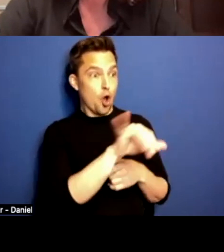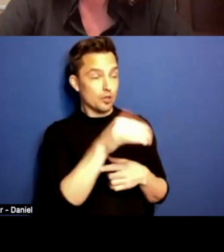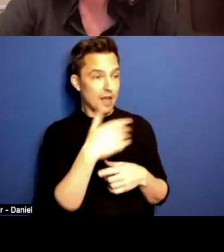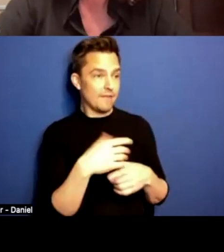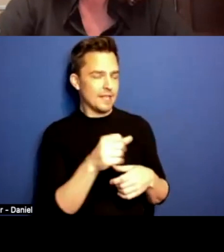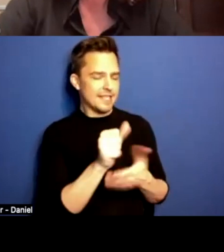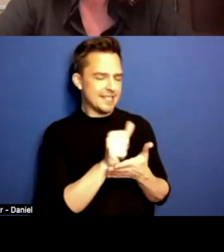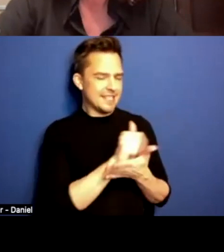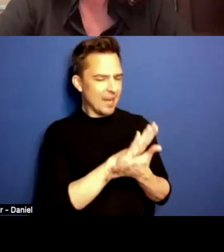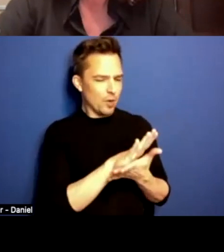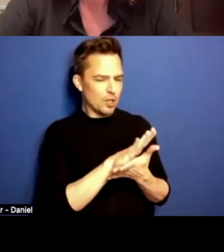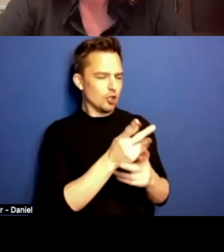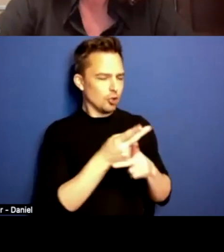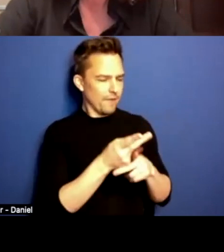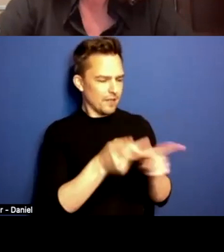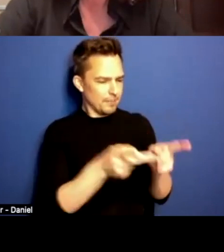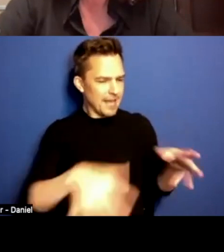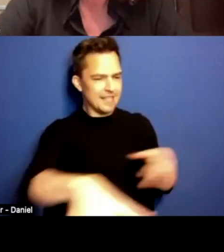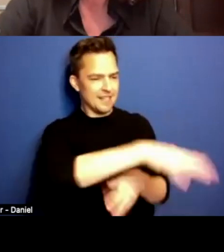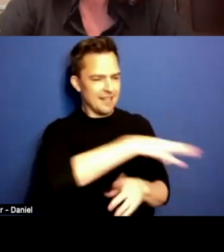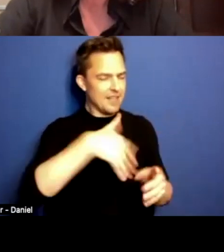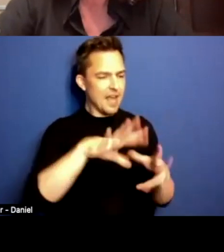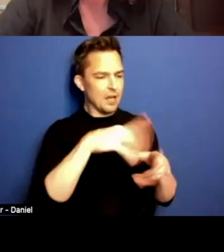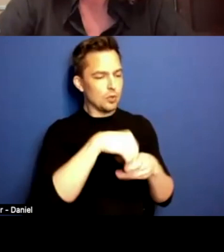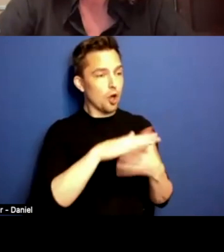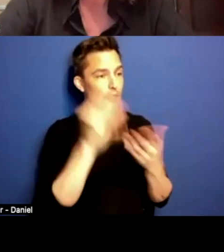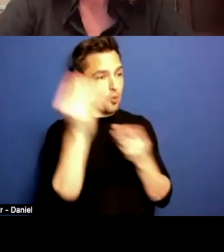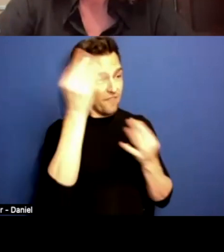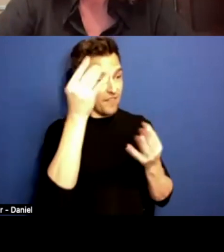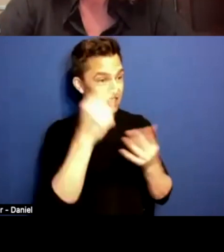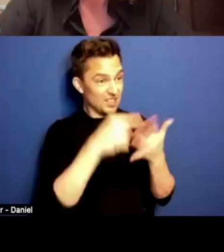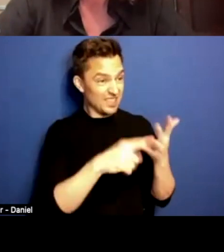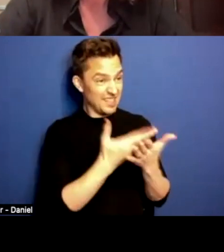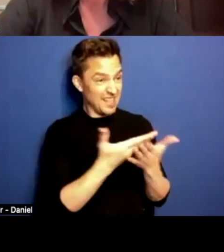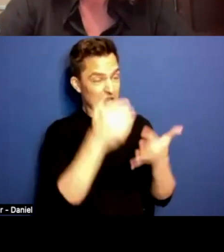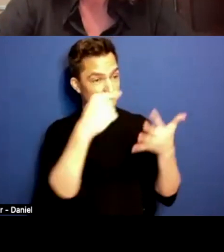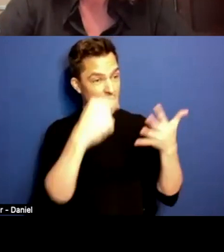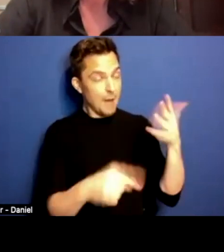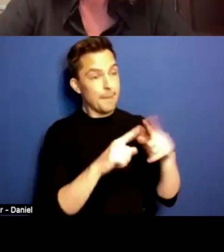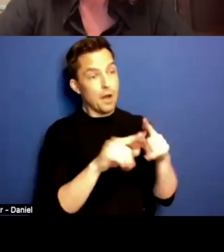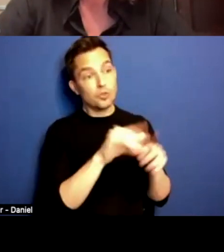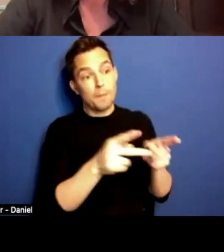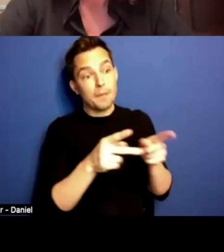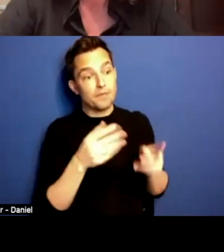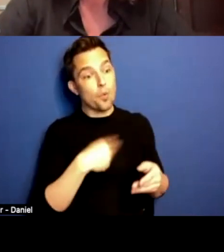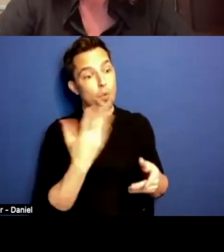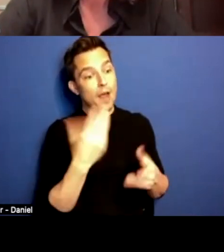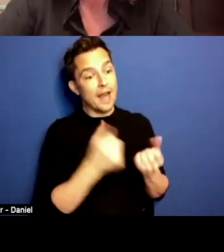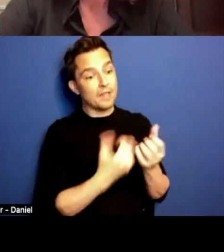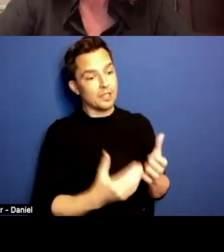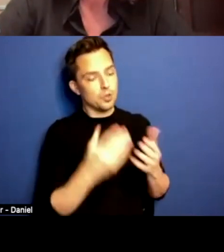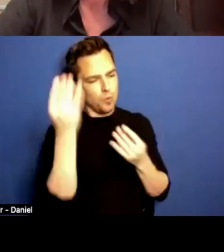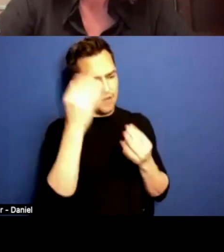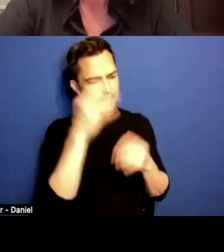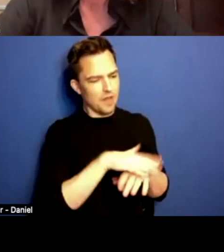supervision space that includes all of the reflection and all of those things, but it's also a place for white advocates to reflect on their own power